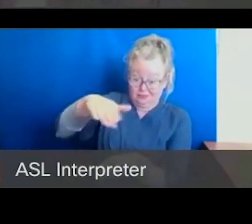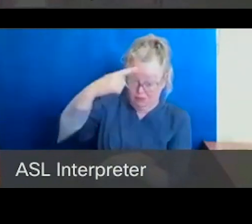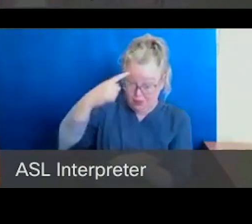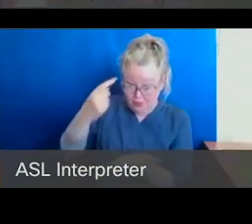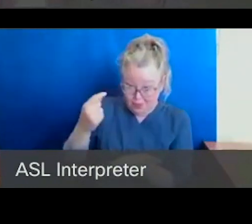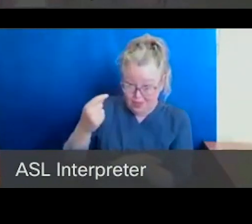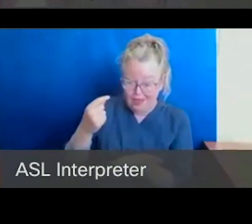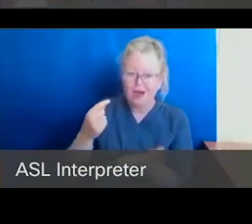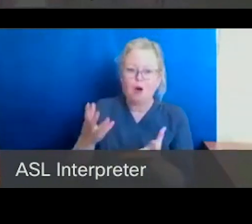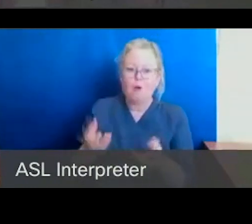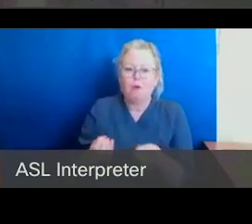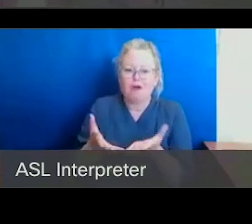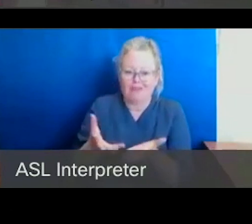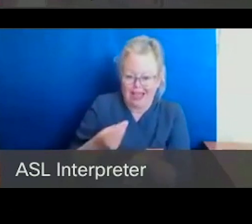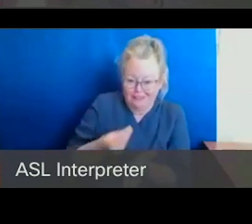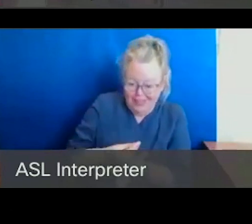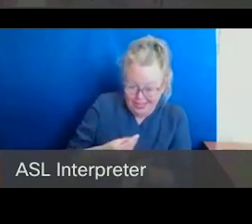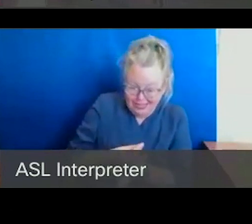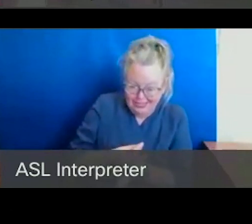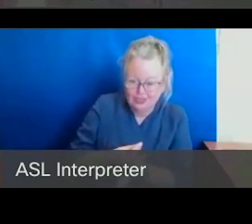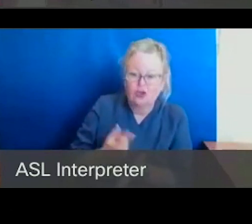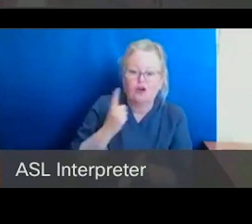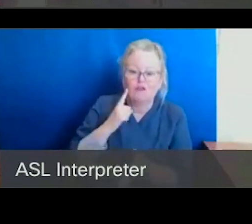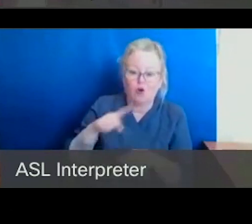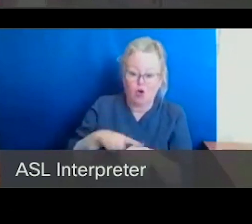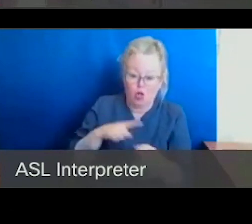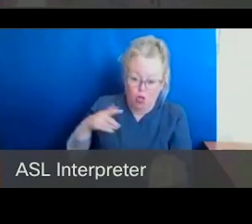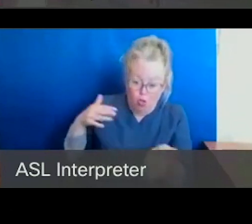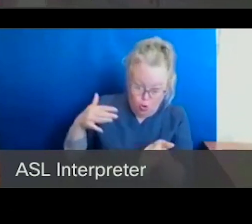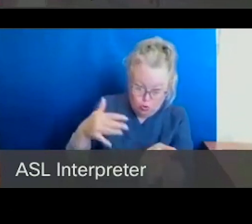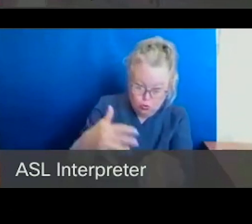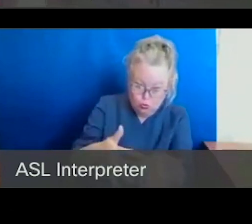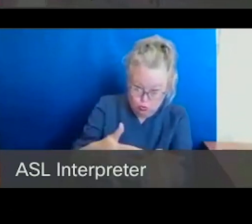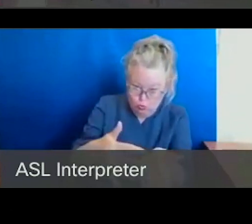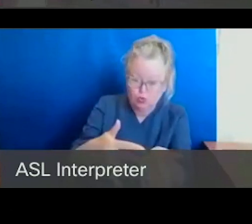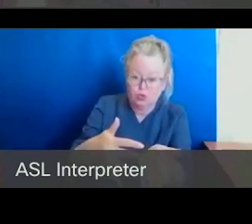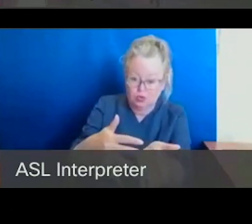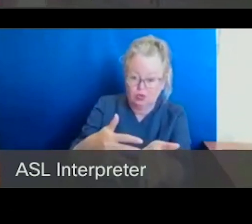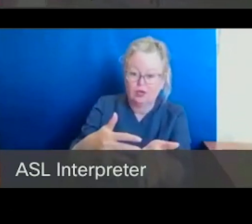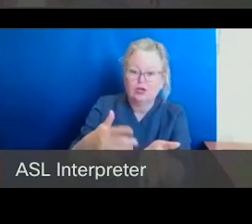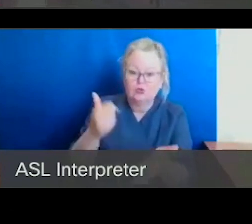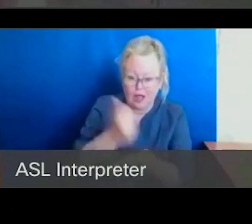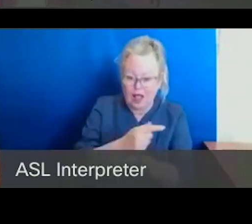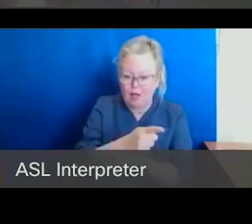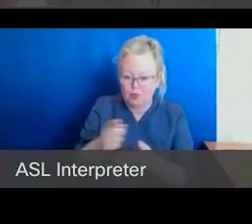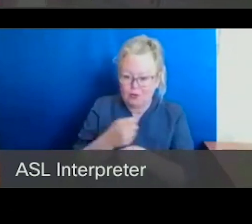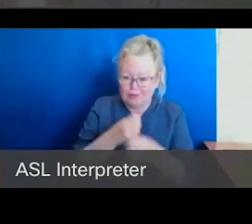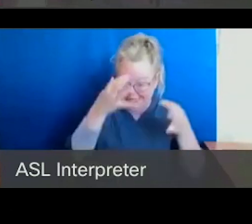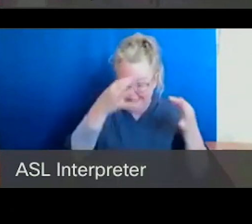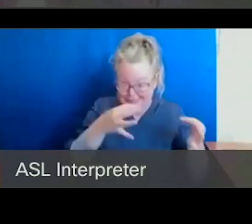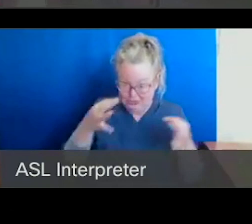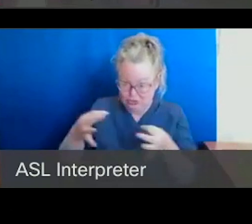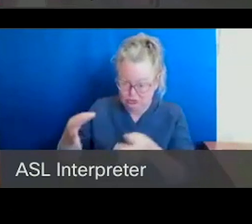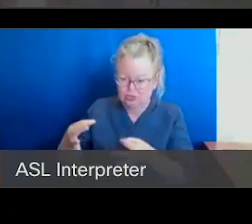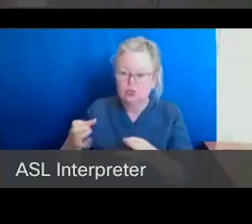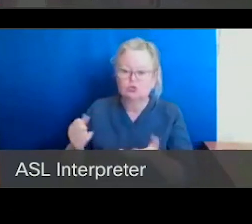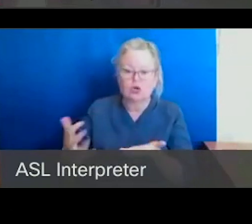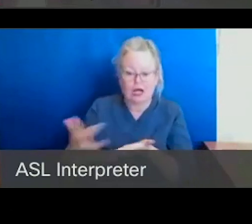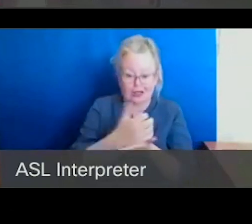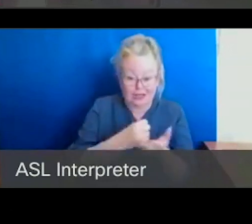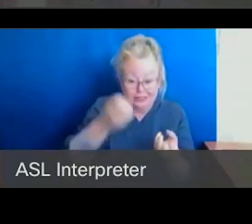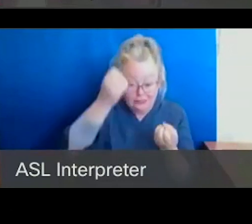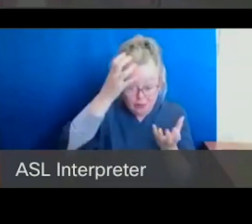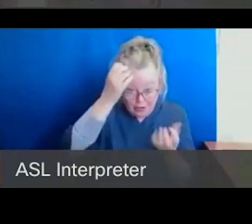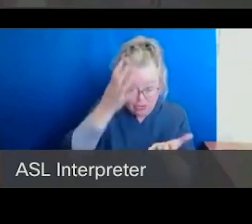education agencies' use of the longitudinal data in order for their decision making. So to provide evidence when they are making program